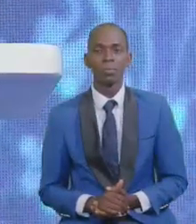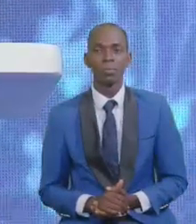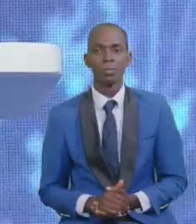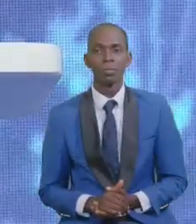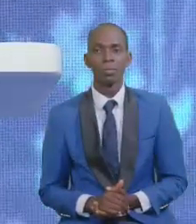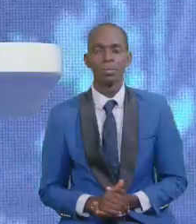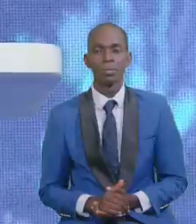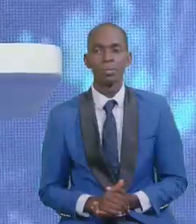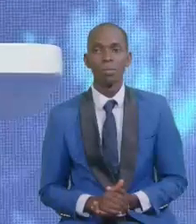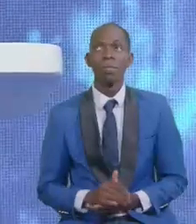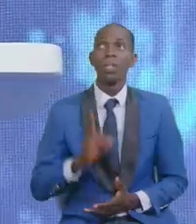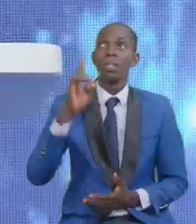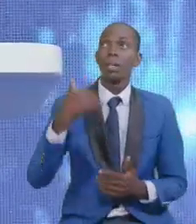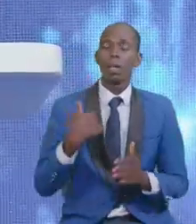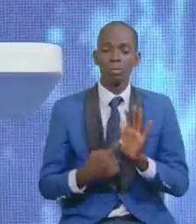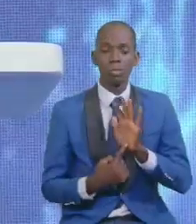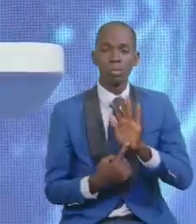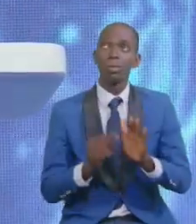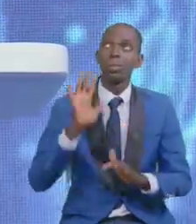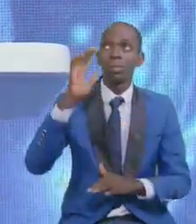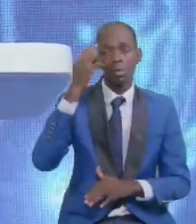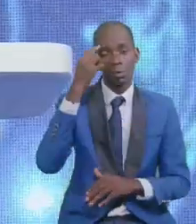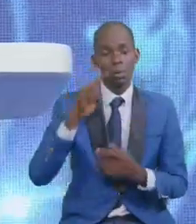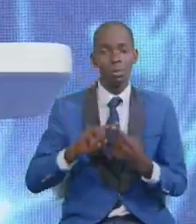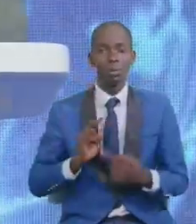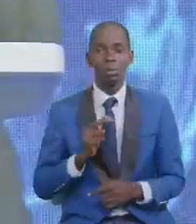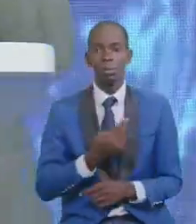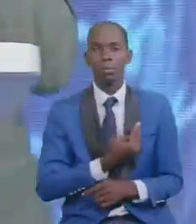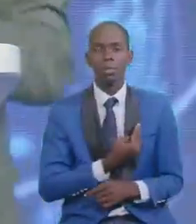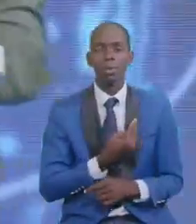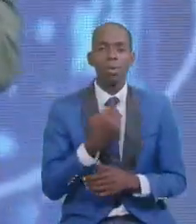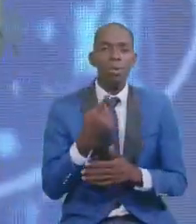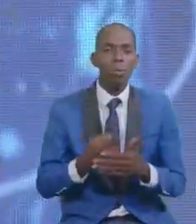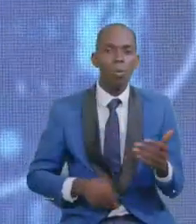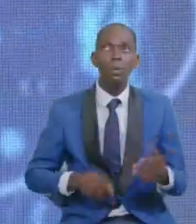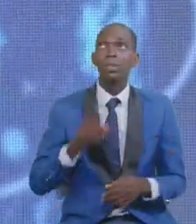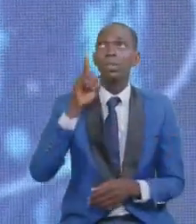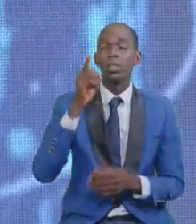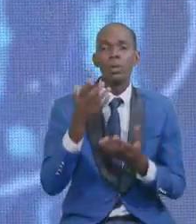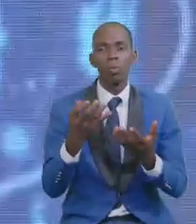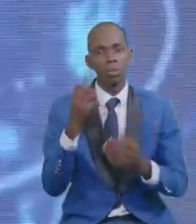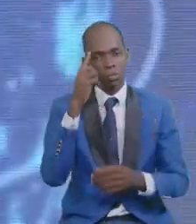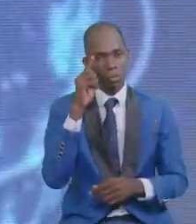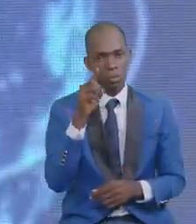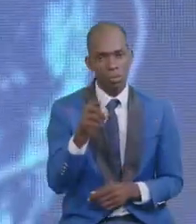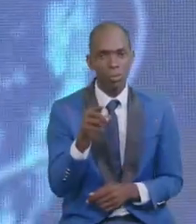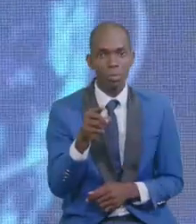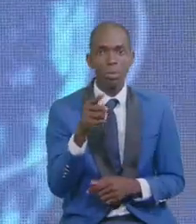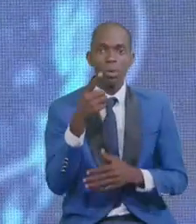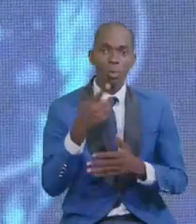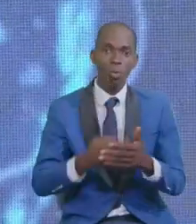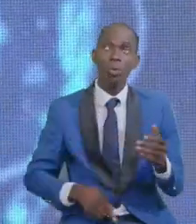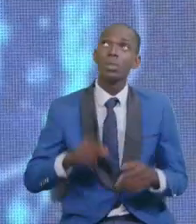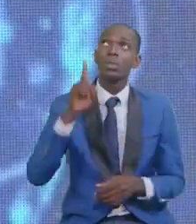He has revealed his mind to us. What he wants for you. What he wants for